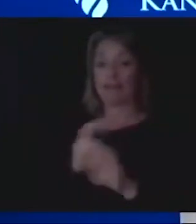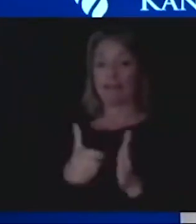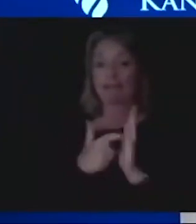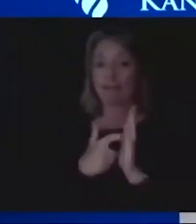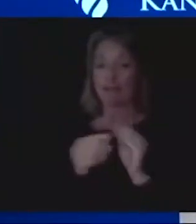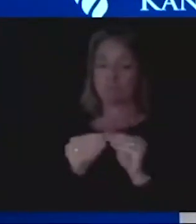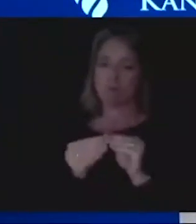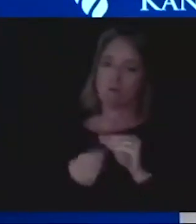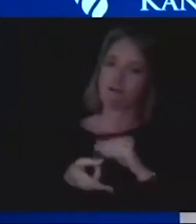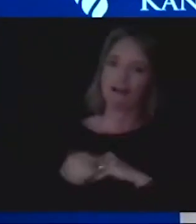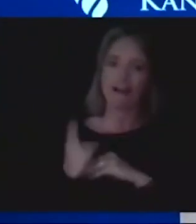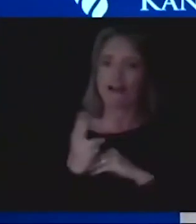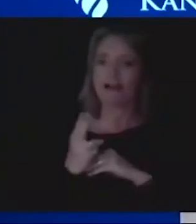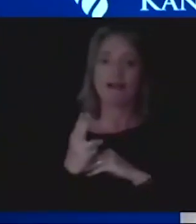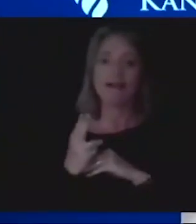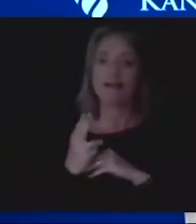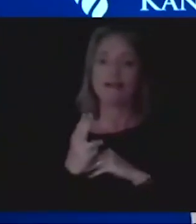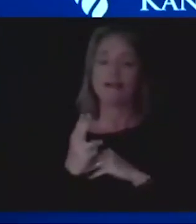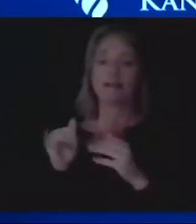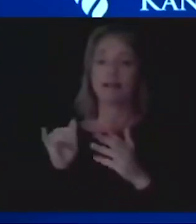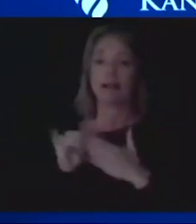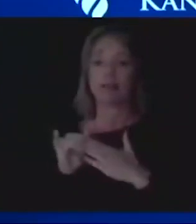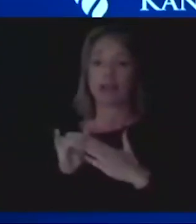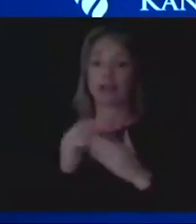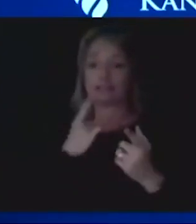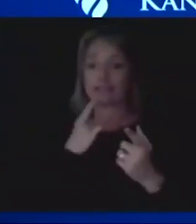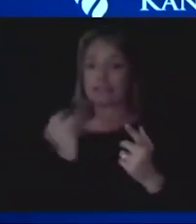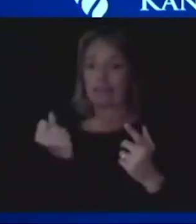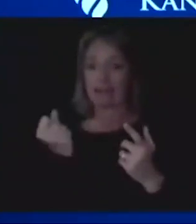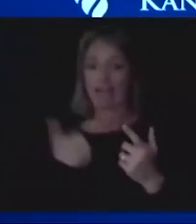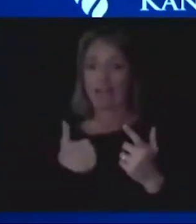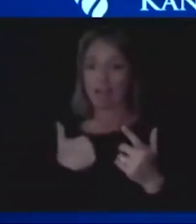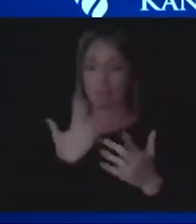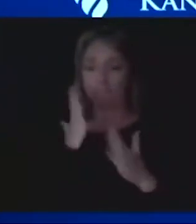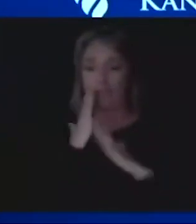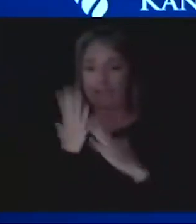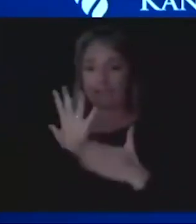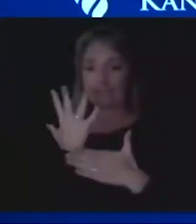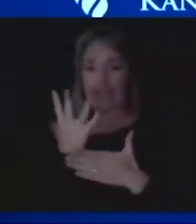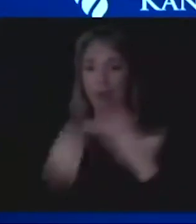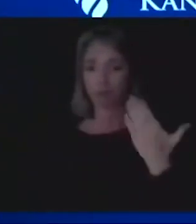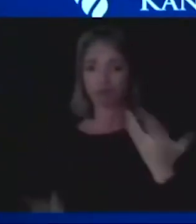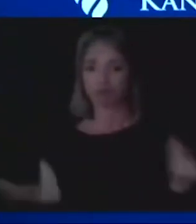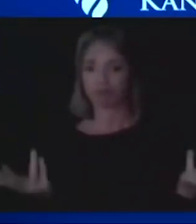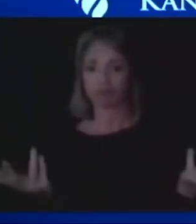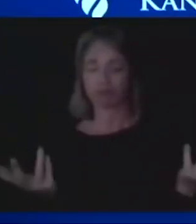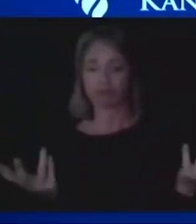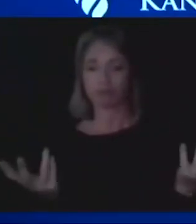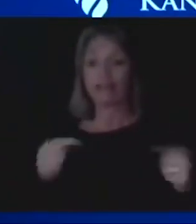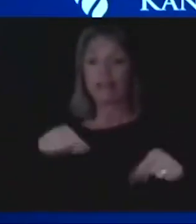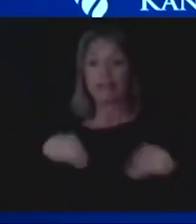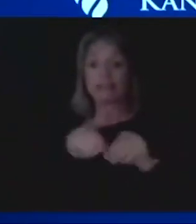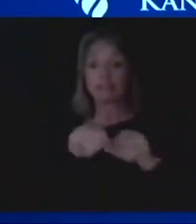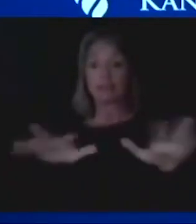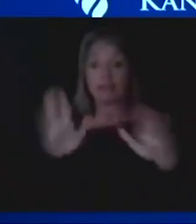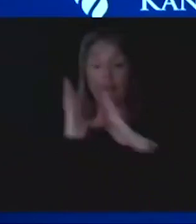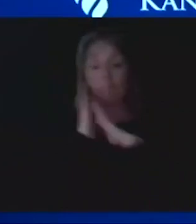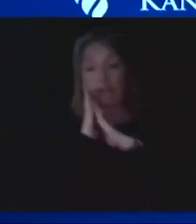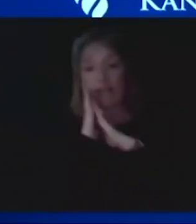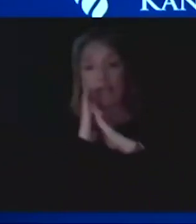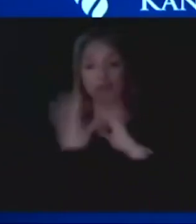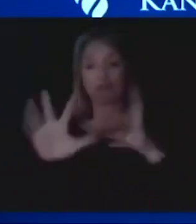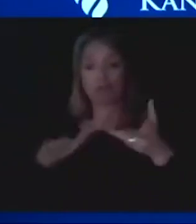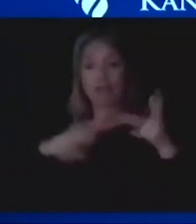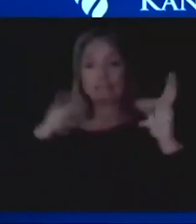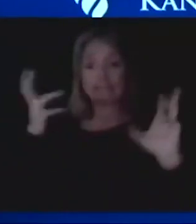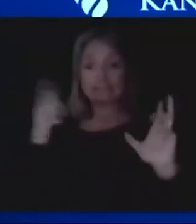that suddenly we're out of beds. And initially in this pandemic, the bed crisis wasn't as severe. There was still a bed crisis, but it